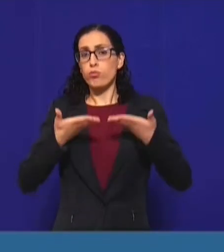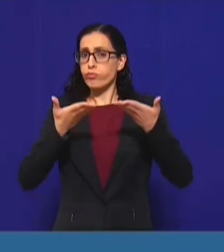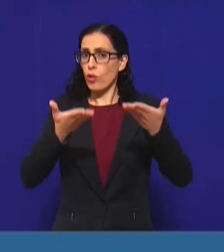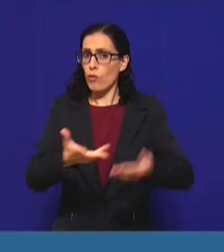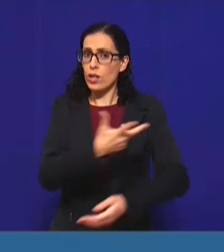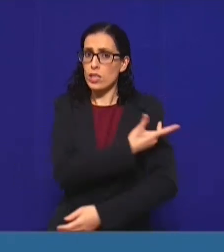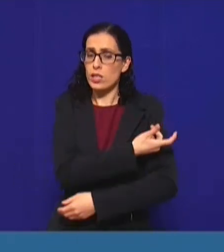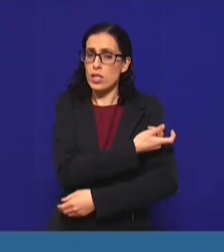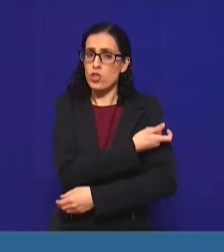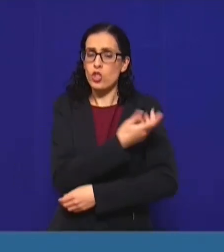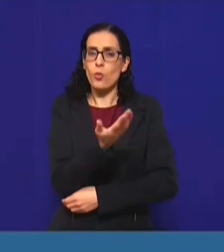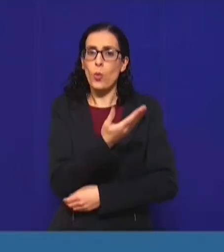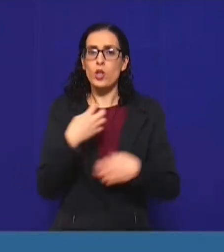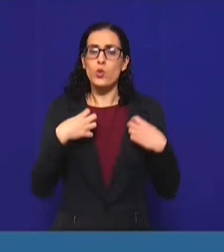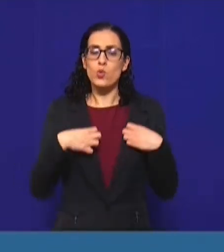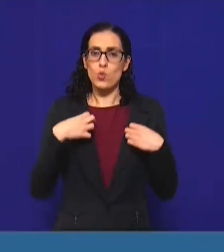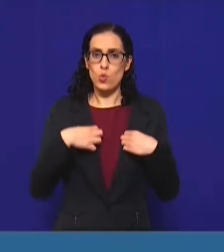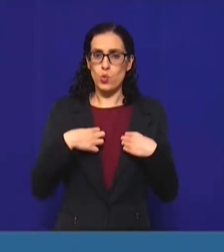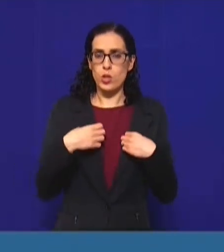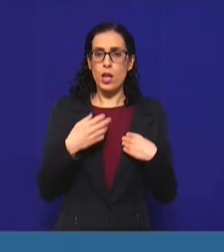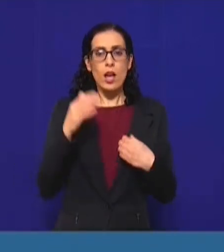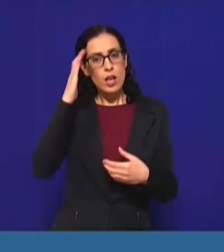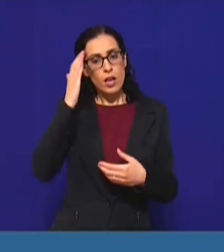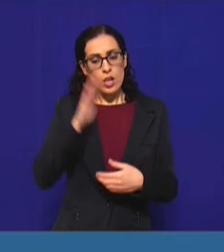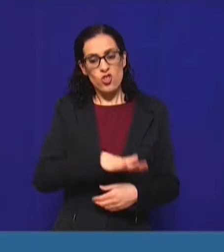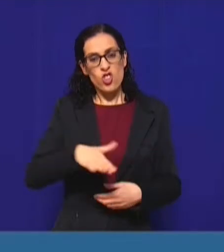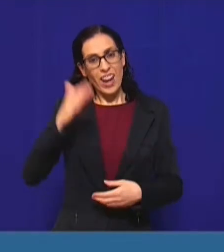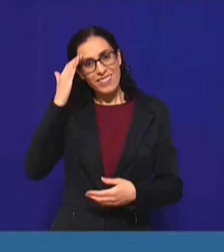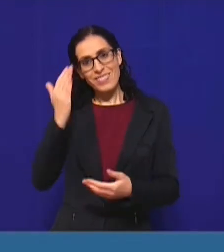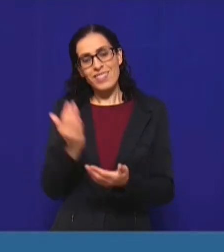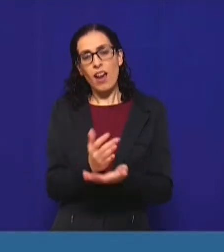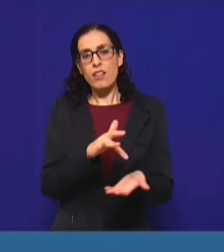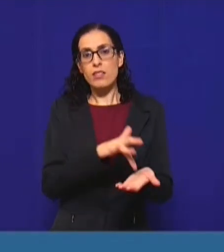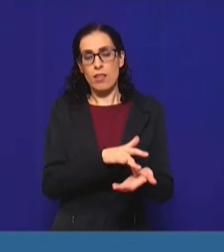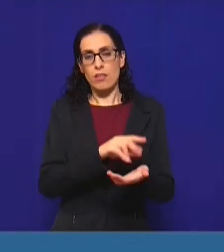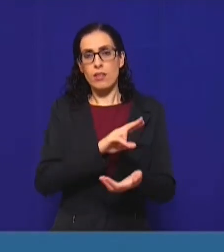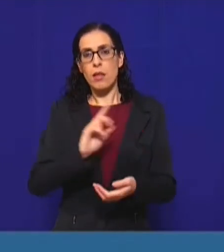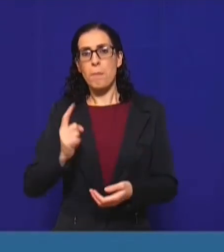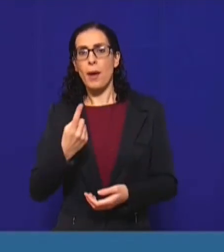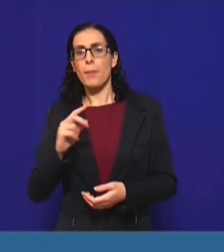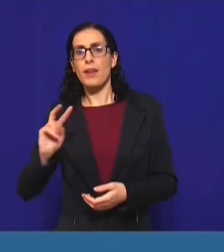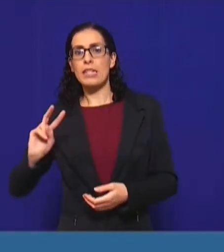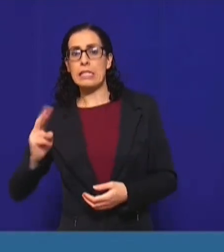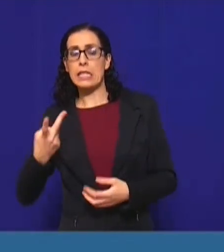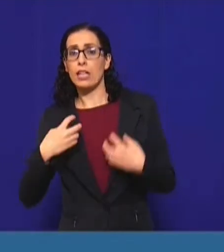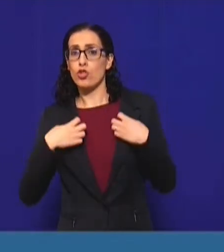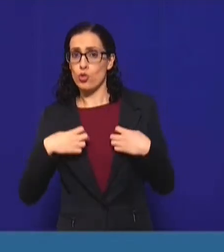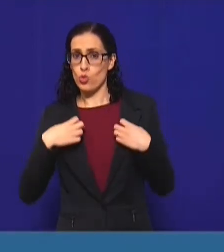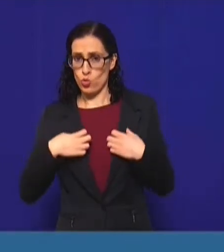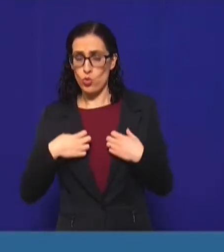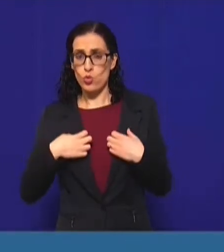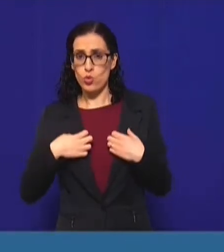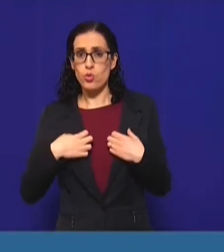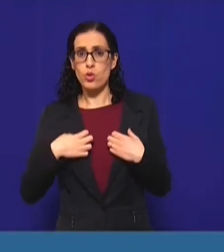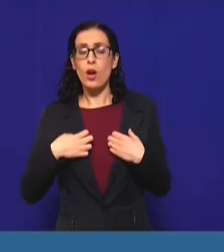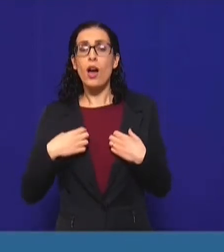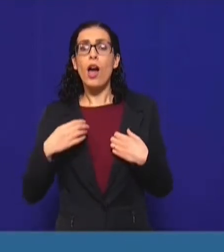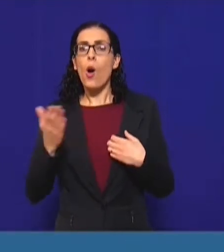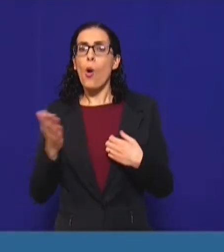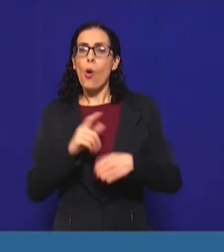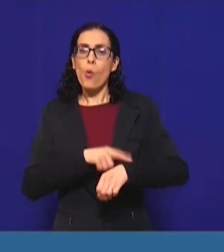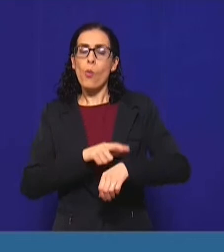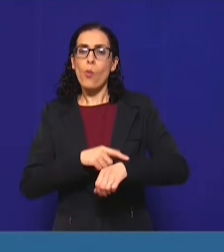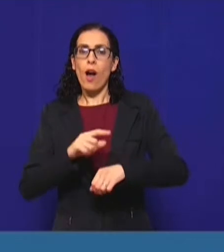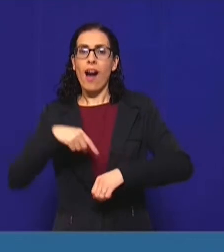the schools in the childcare centers, primary schools, and also we'll start with the secondary schools as well in the afternoon, so that